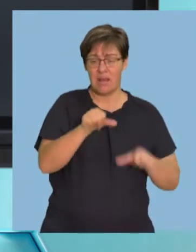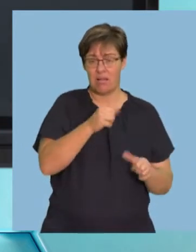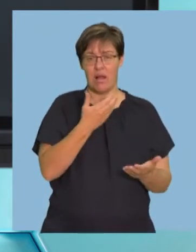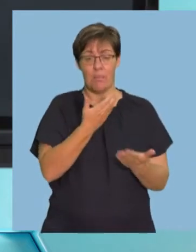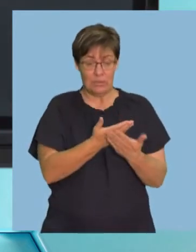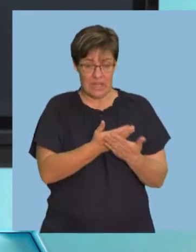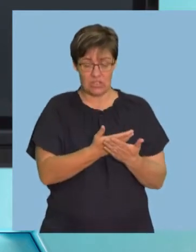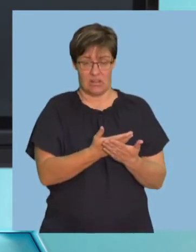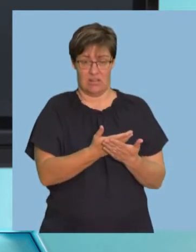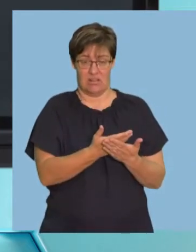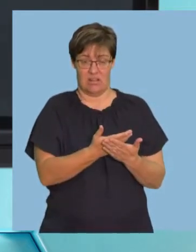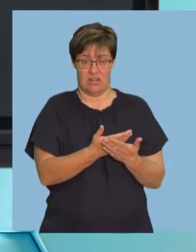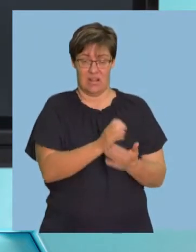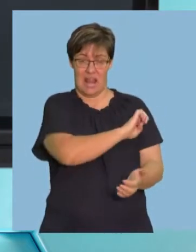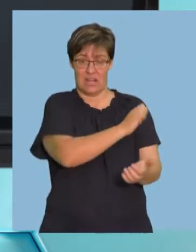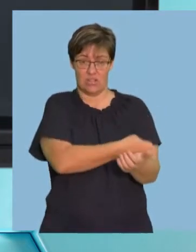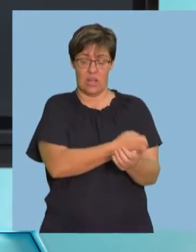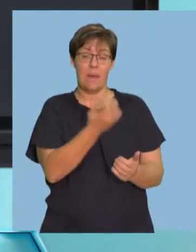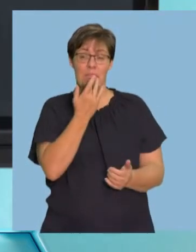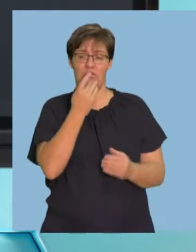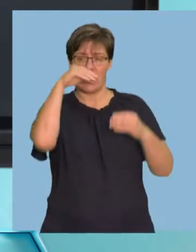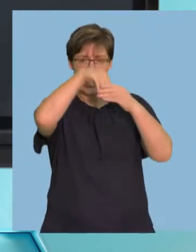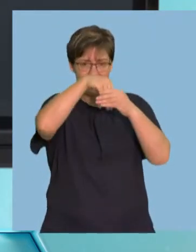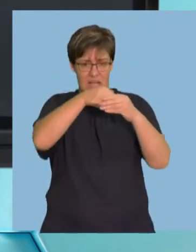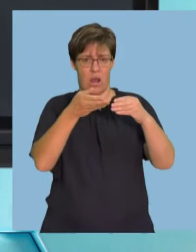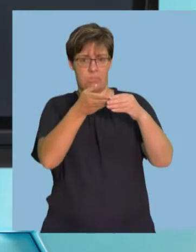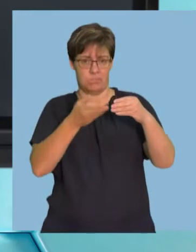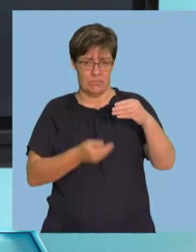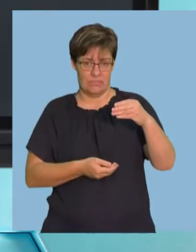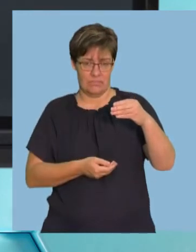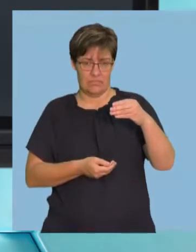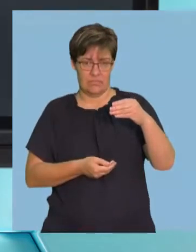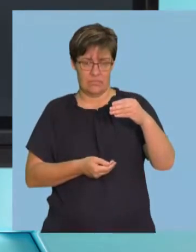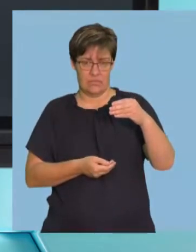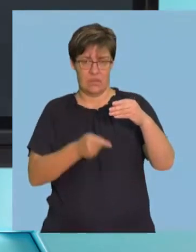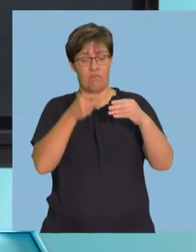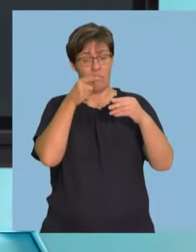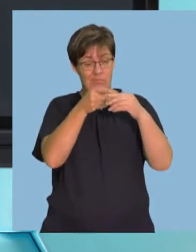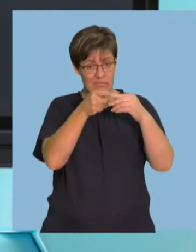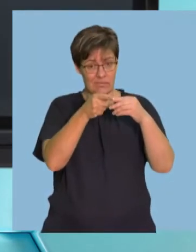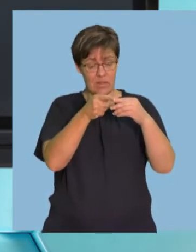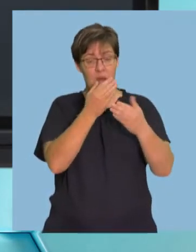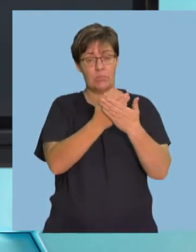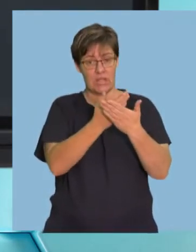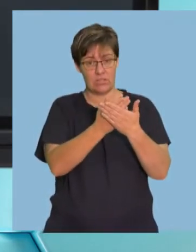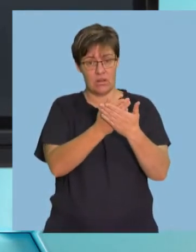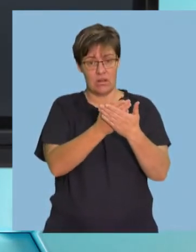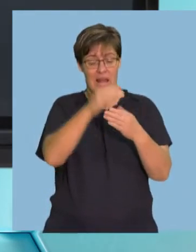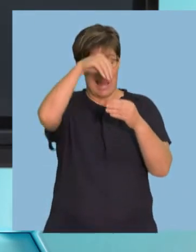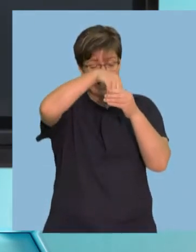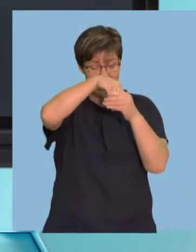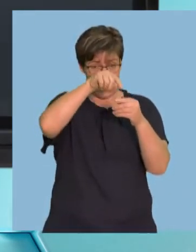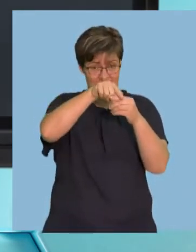which is stored inside the battery. So already we are beginning to talk about energy conversion from chemical potential energy inside the